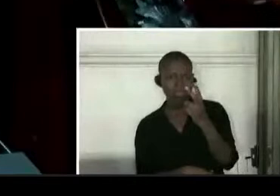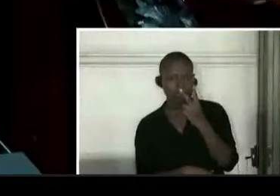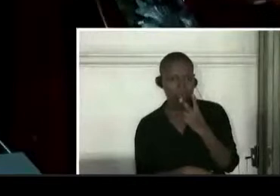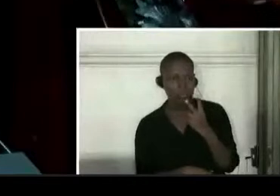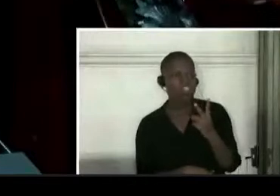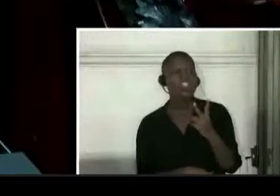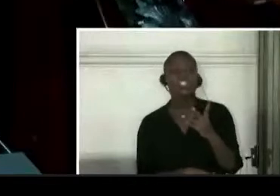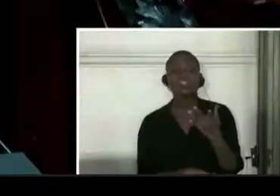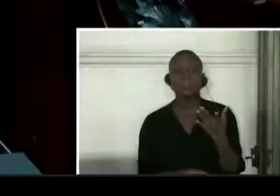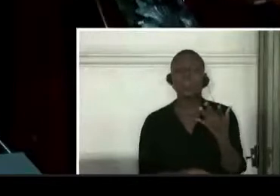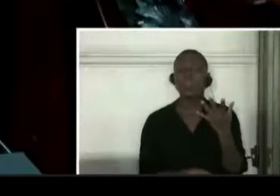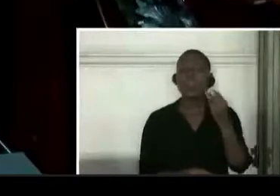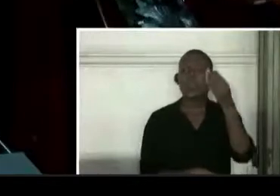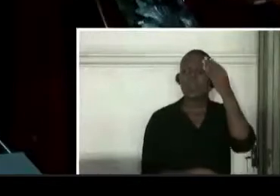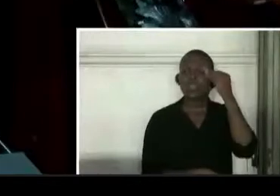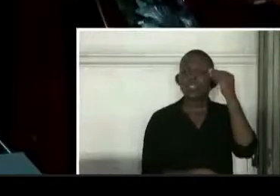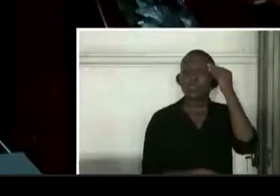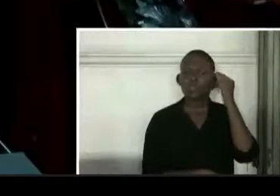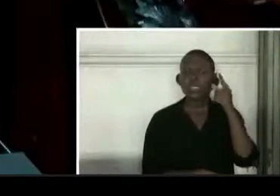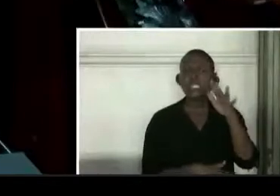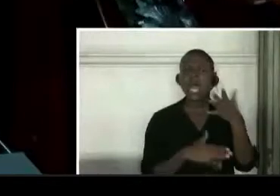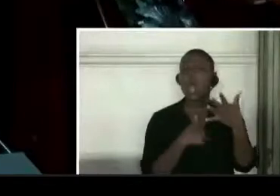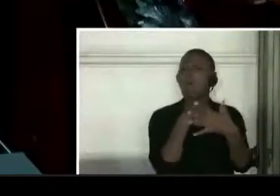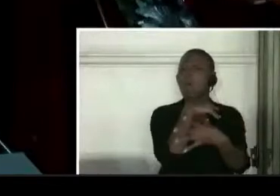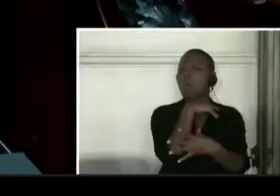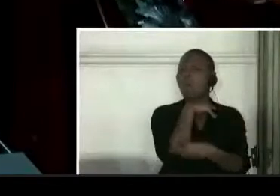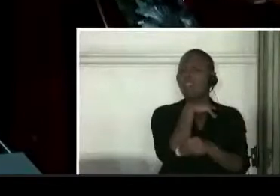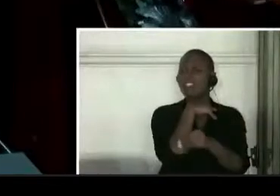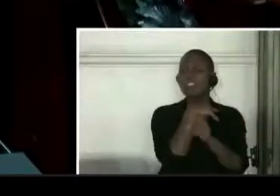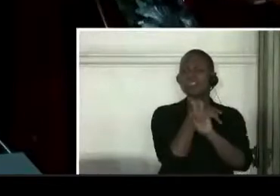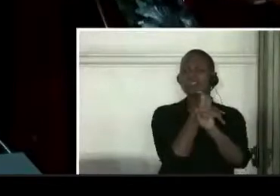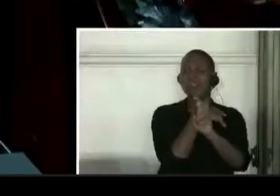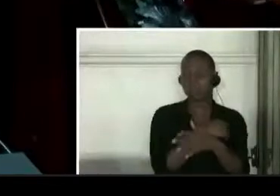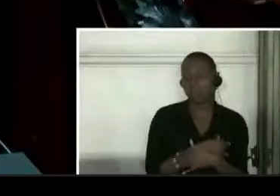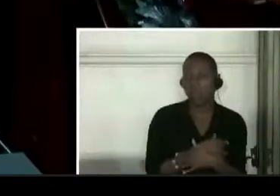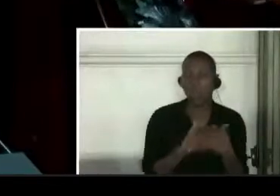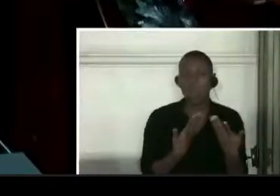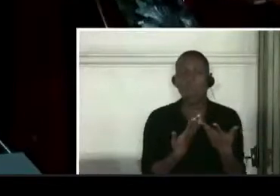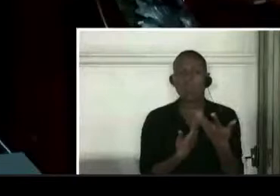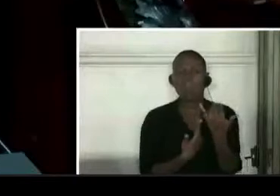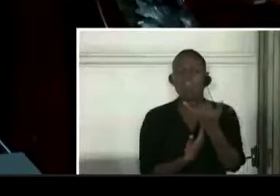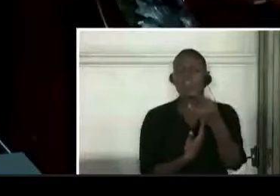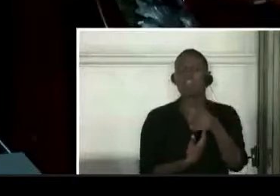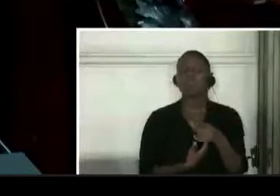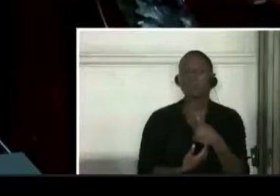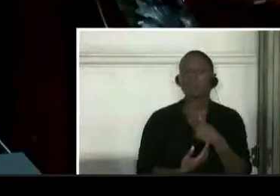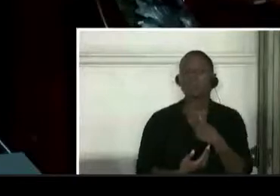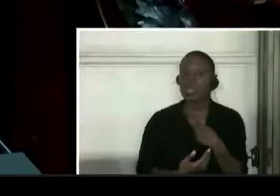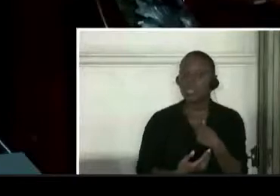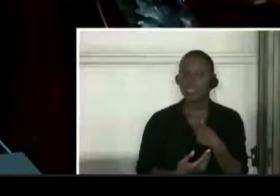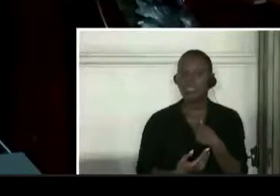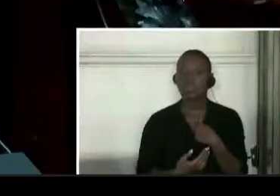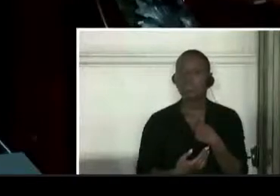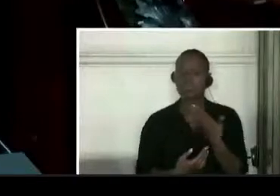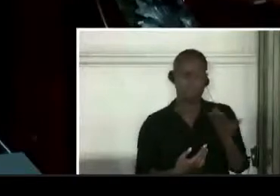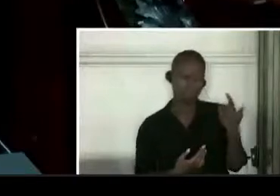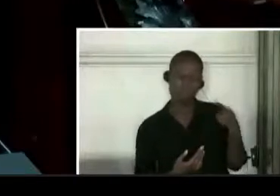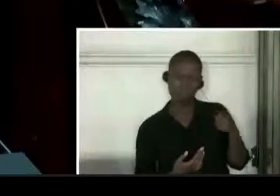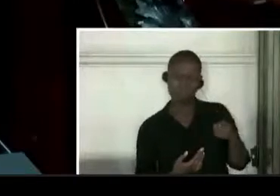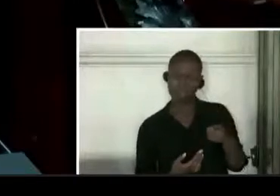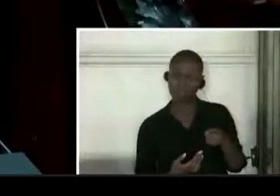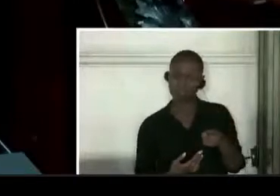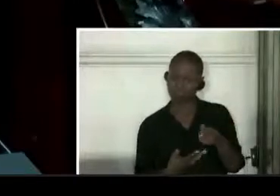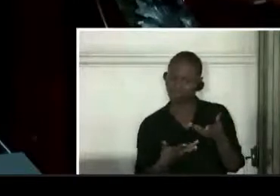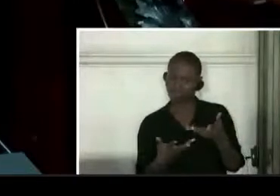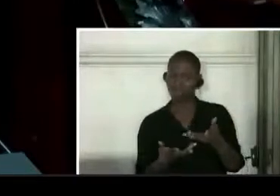poverty. What pained me most was that for years, I was just like the family he visited.